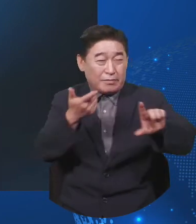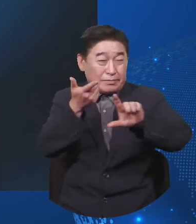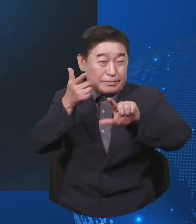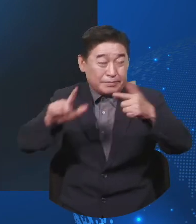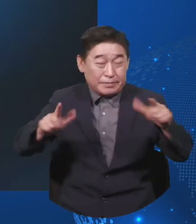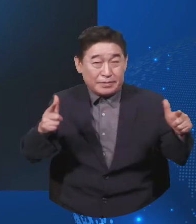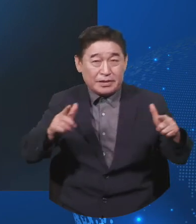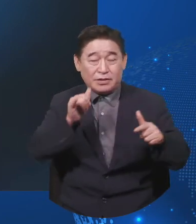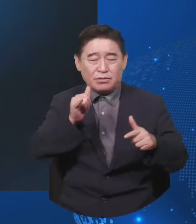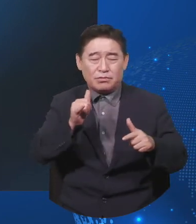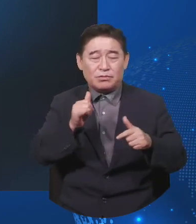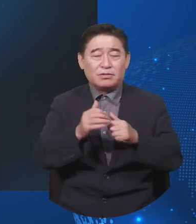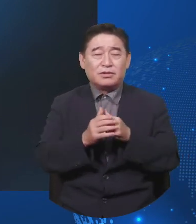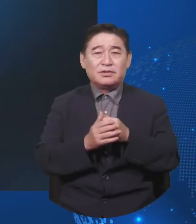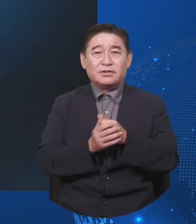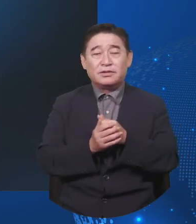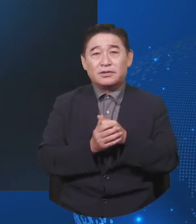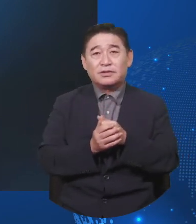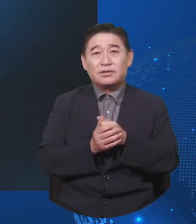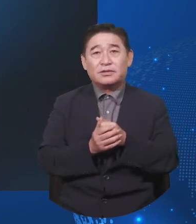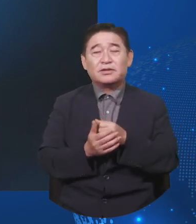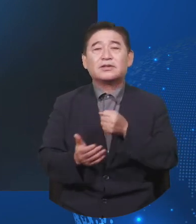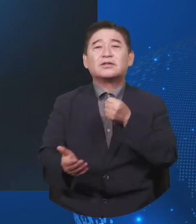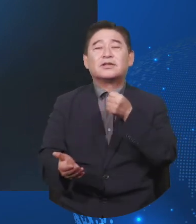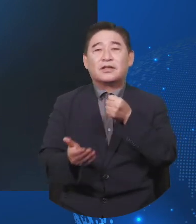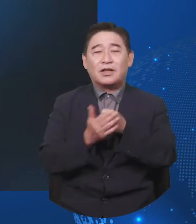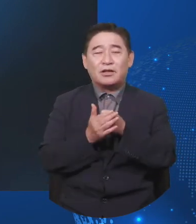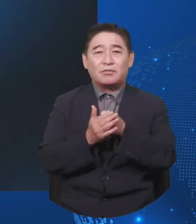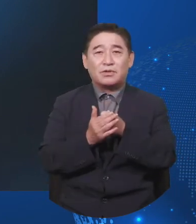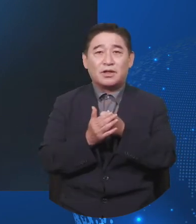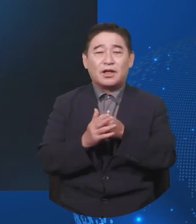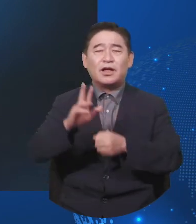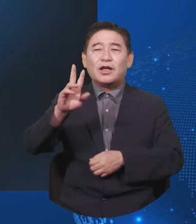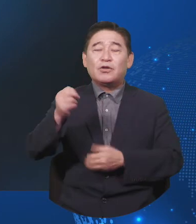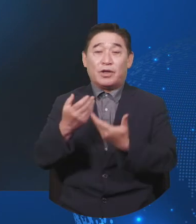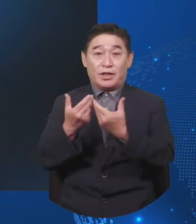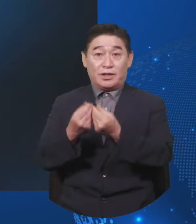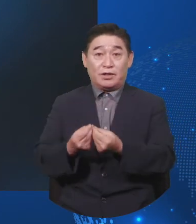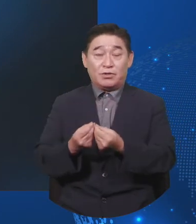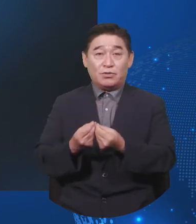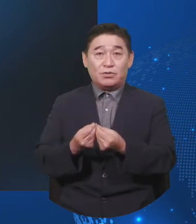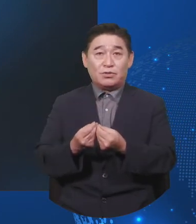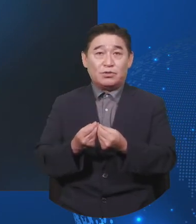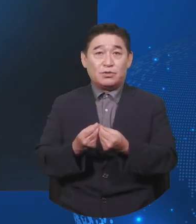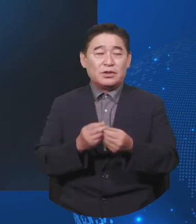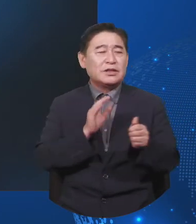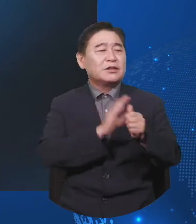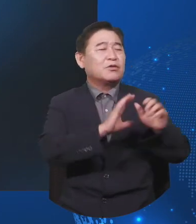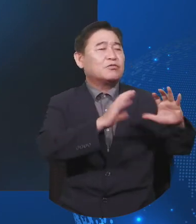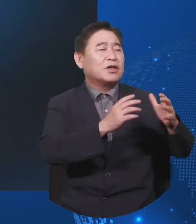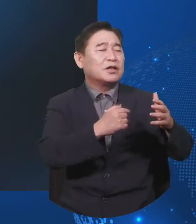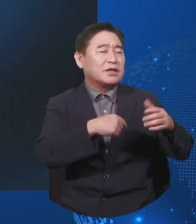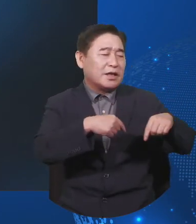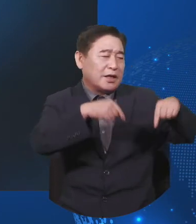United Nations to have a large-scale trust fund for South-South cooperation. So there